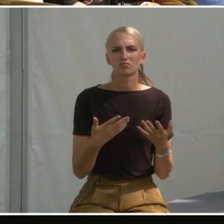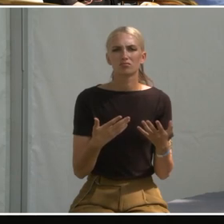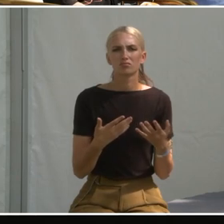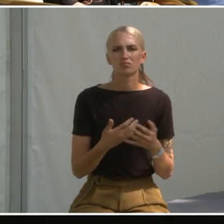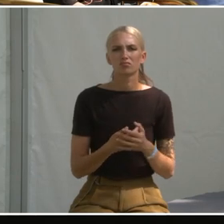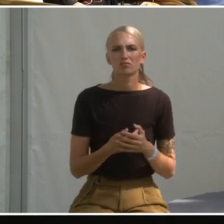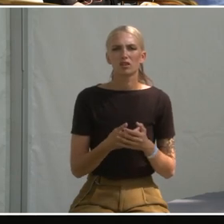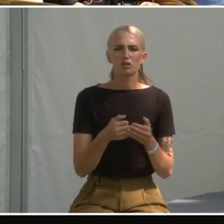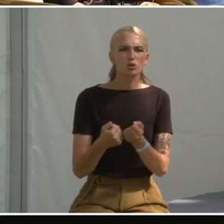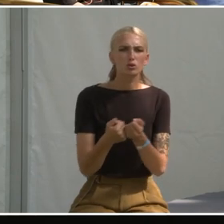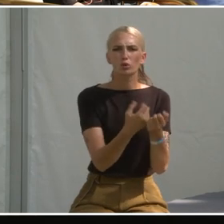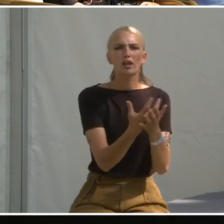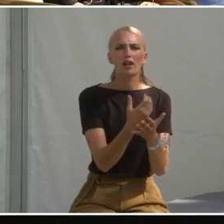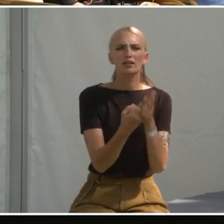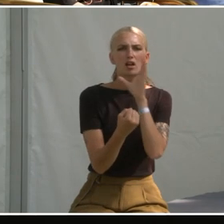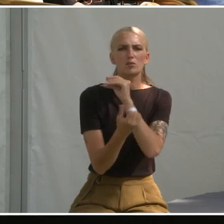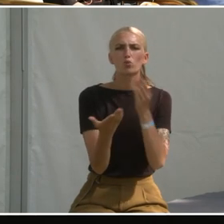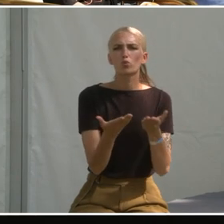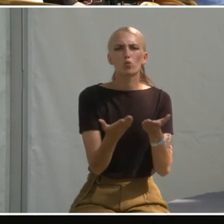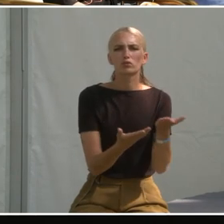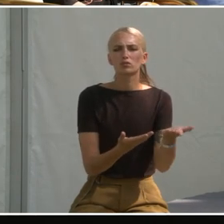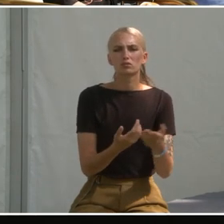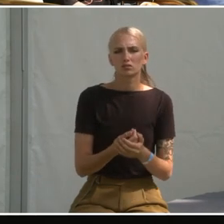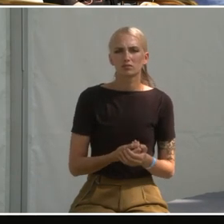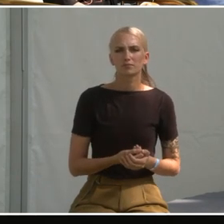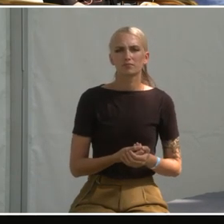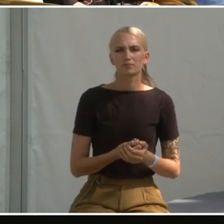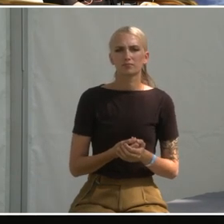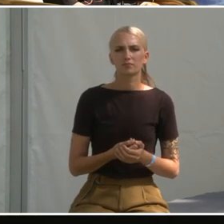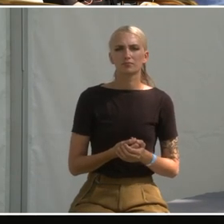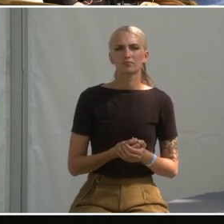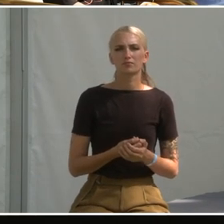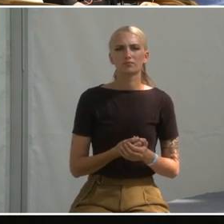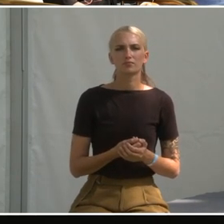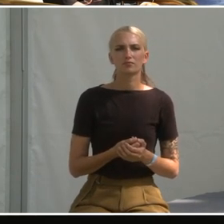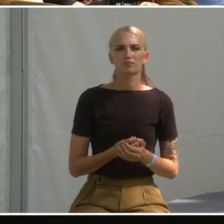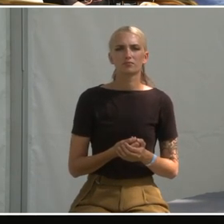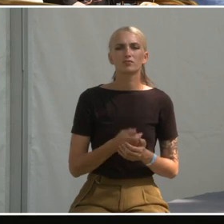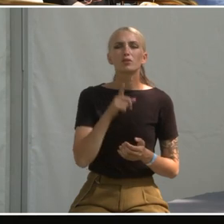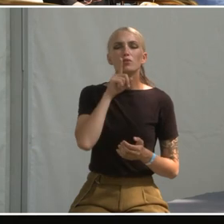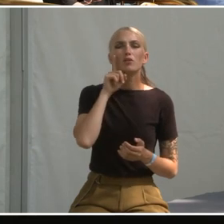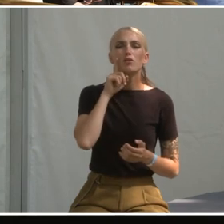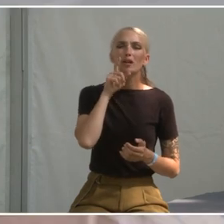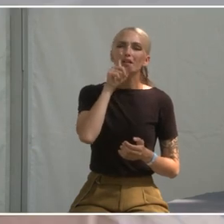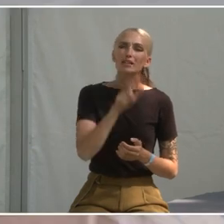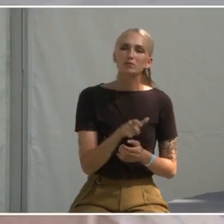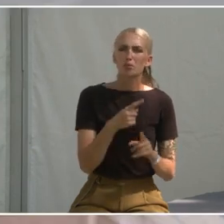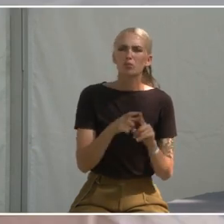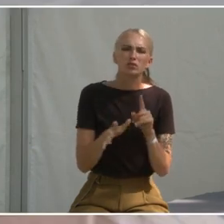on support? I think still, like, for young people, essentially still eventually for all of